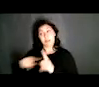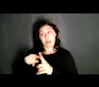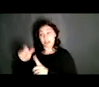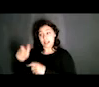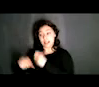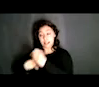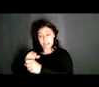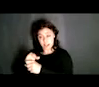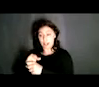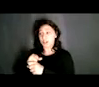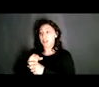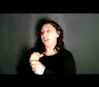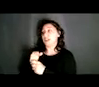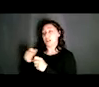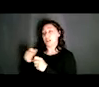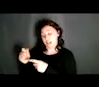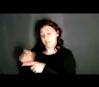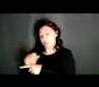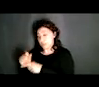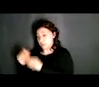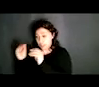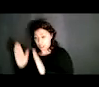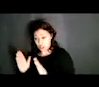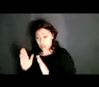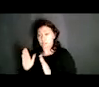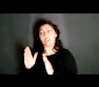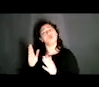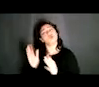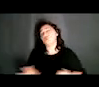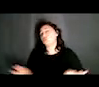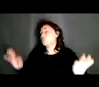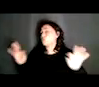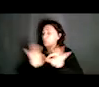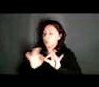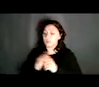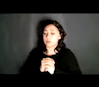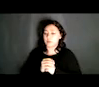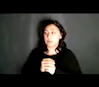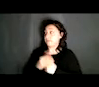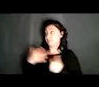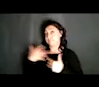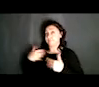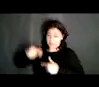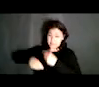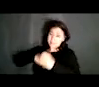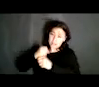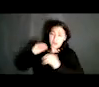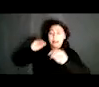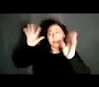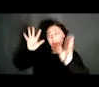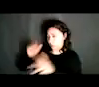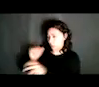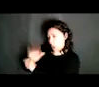is vitally important. Obviously, this year has been exceptional, and it seems to me that at Brown we can